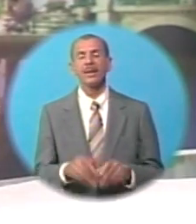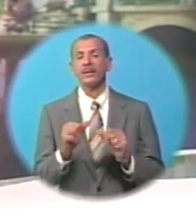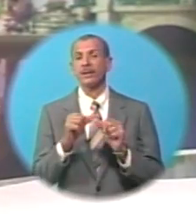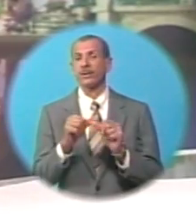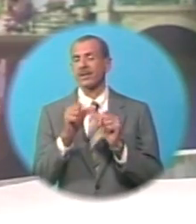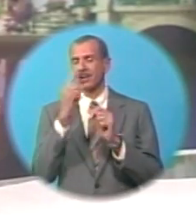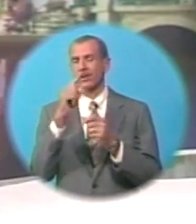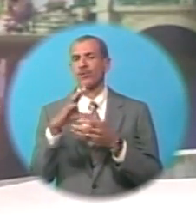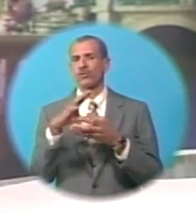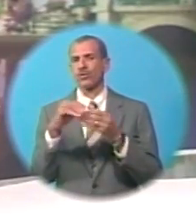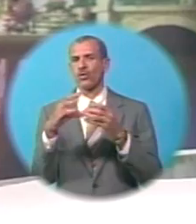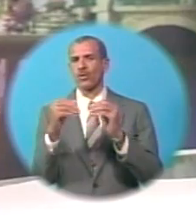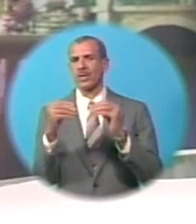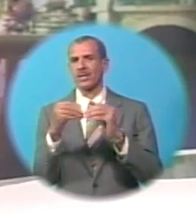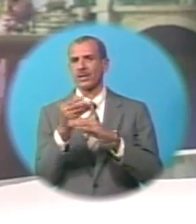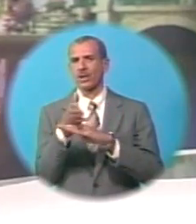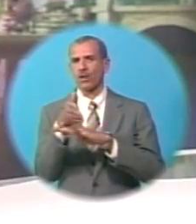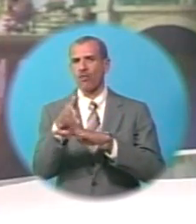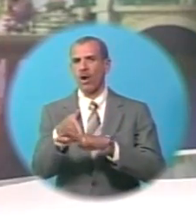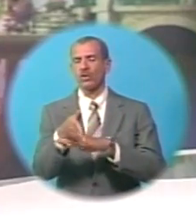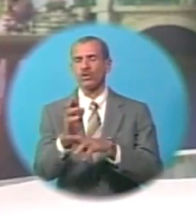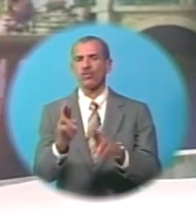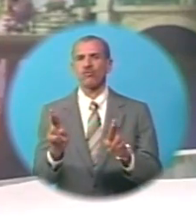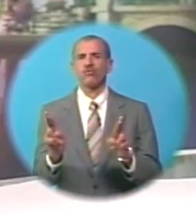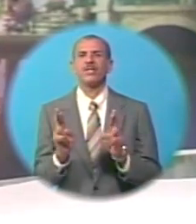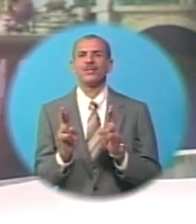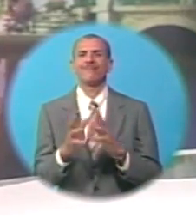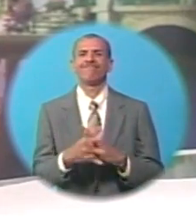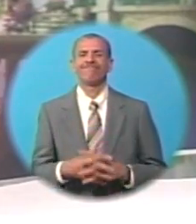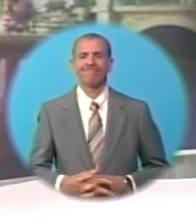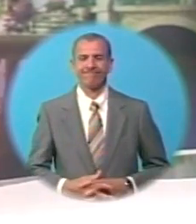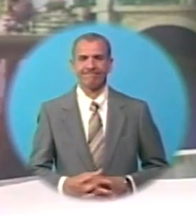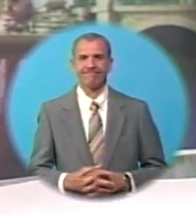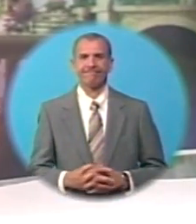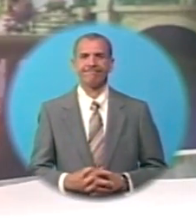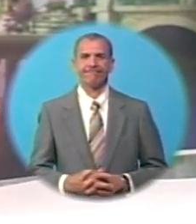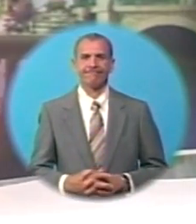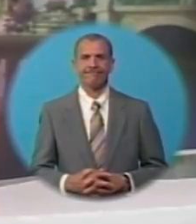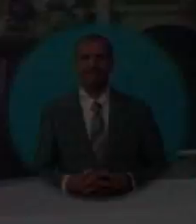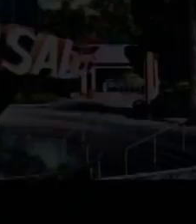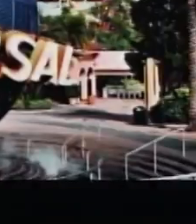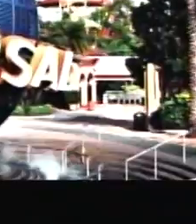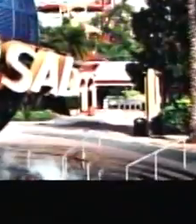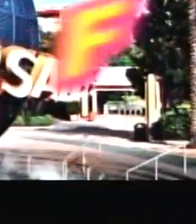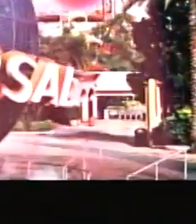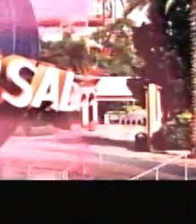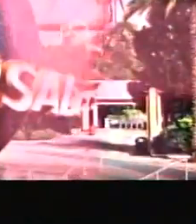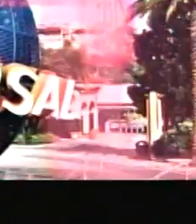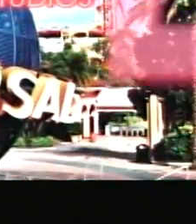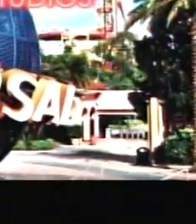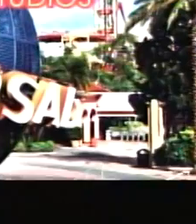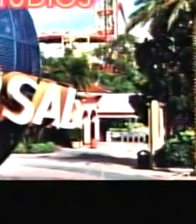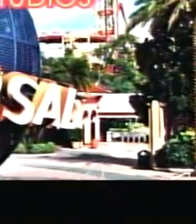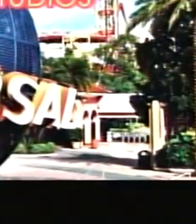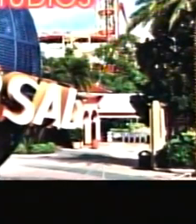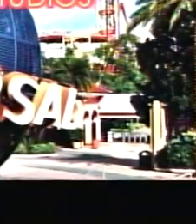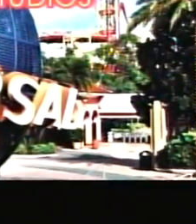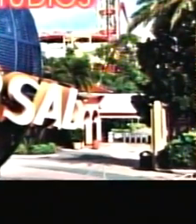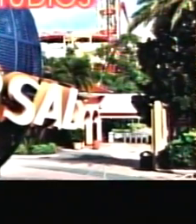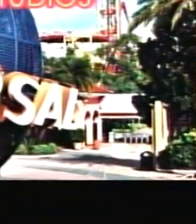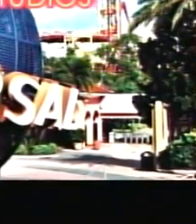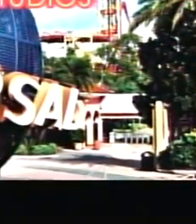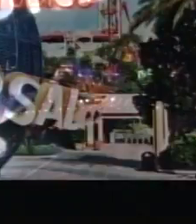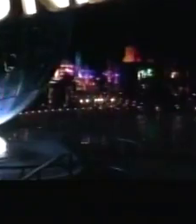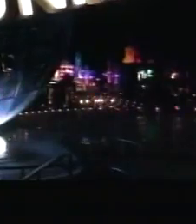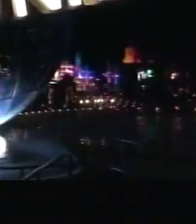come, a look at some of the stories making headlines across the region. Stay with us. The ultimate adventure begins at